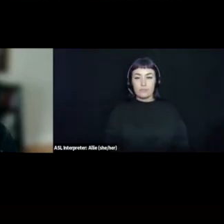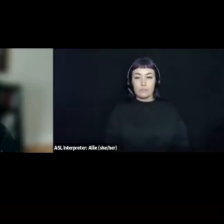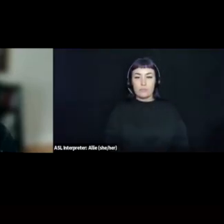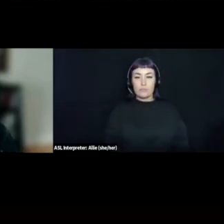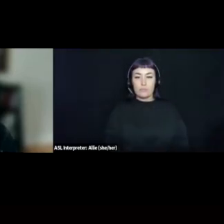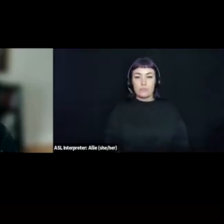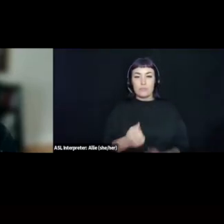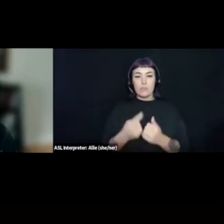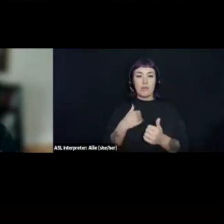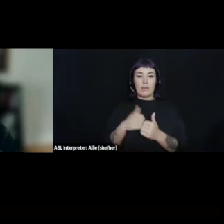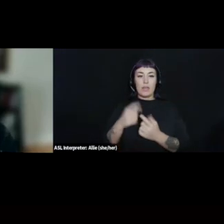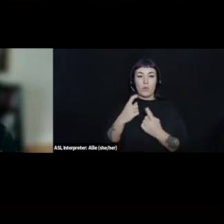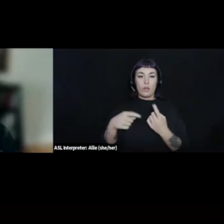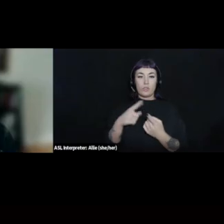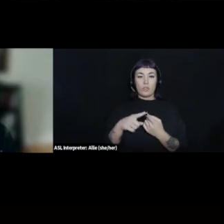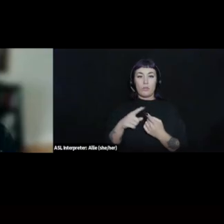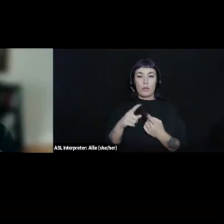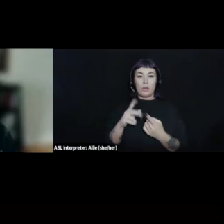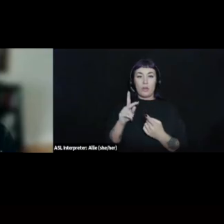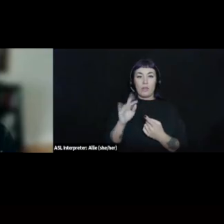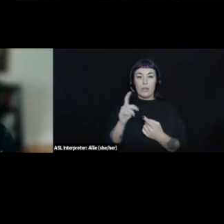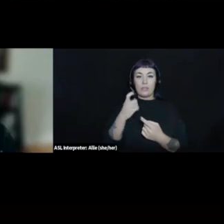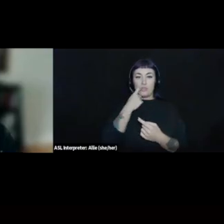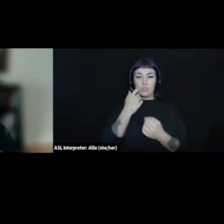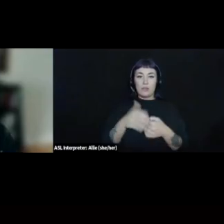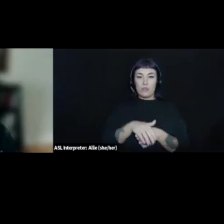Does anyone have any questions about the kinks I just covered?